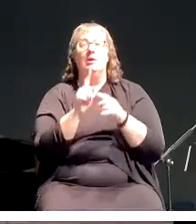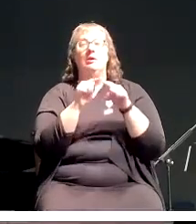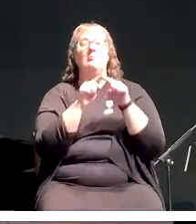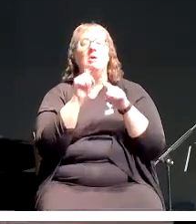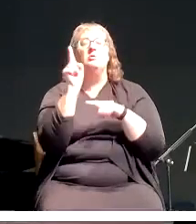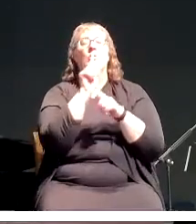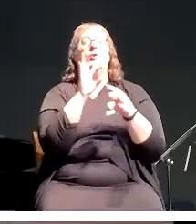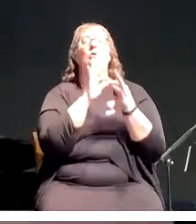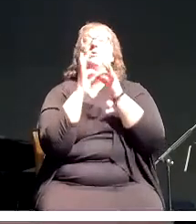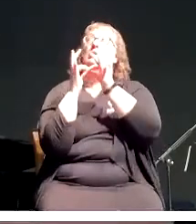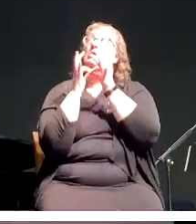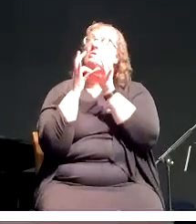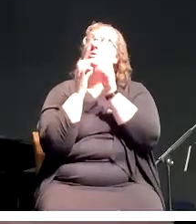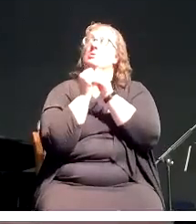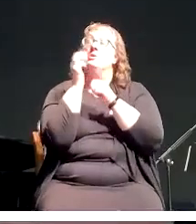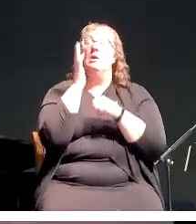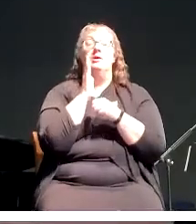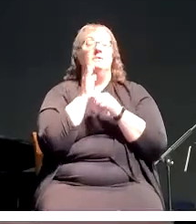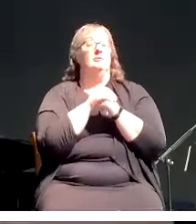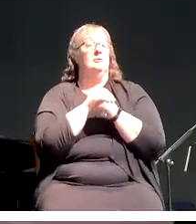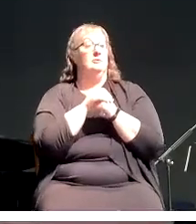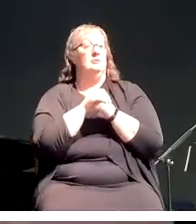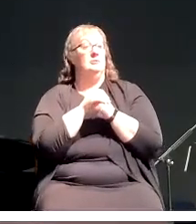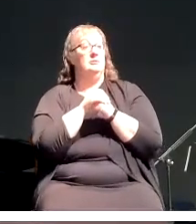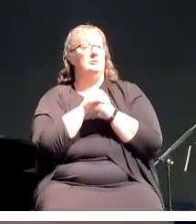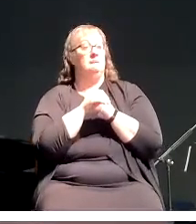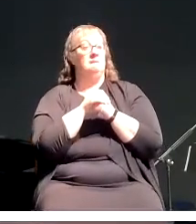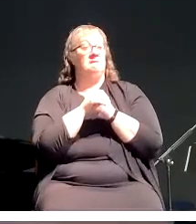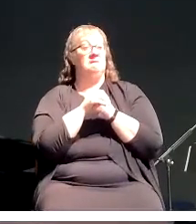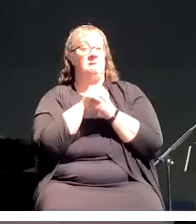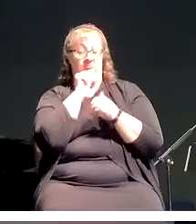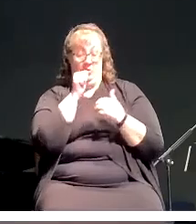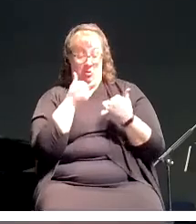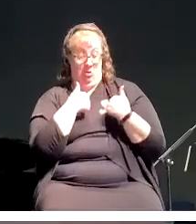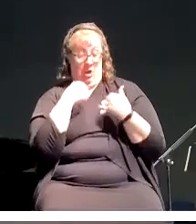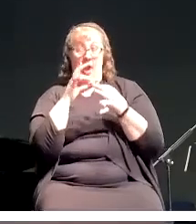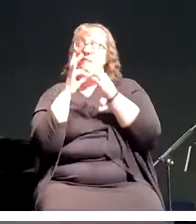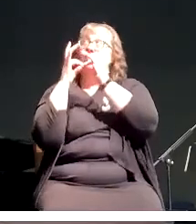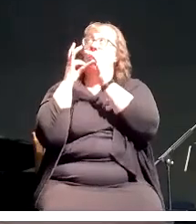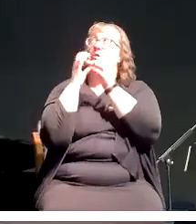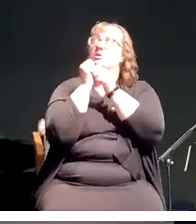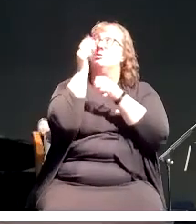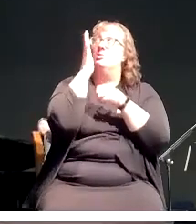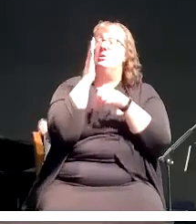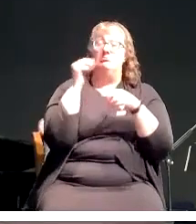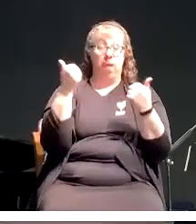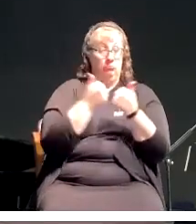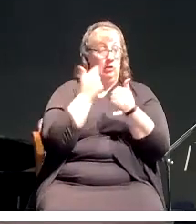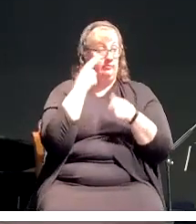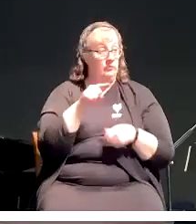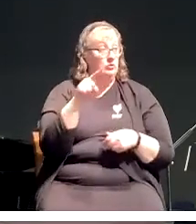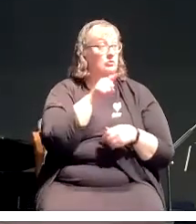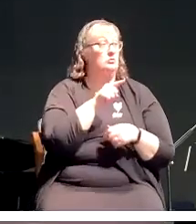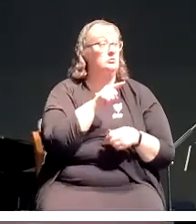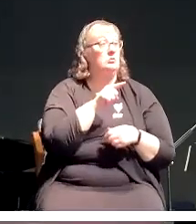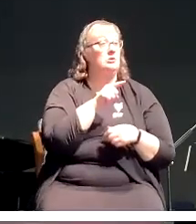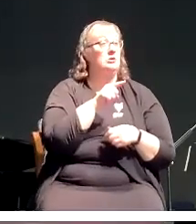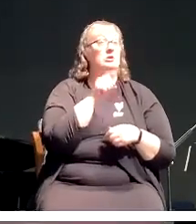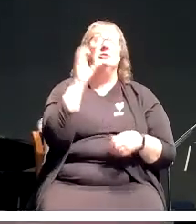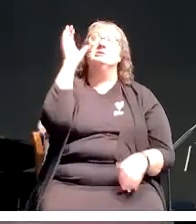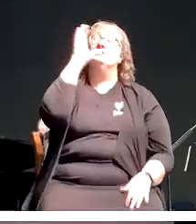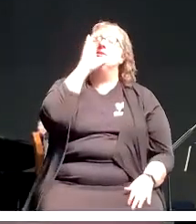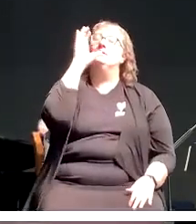are in your relationship with God. If you do not have a relationship with God, my challenge for you is to seek